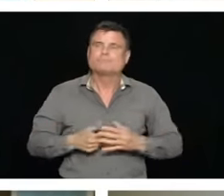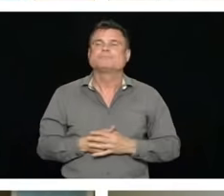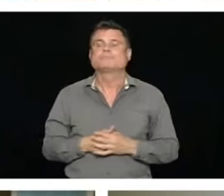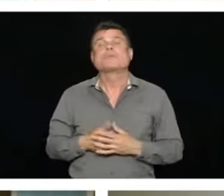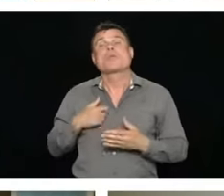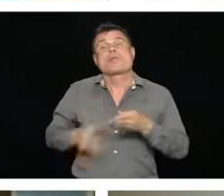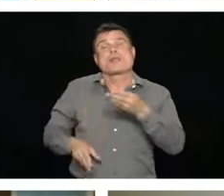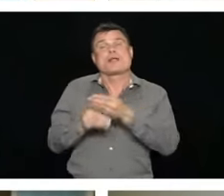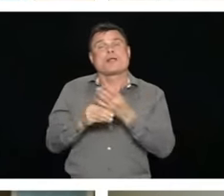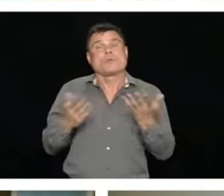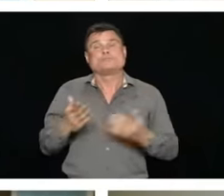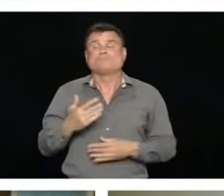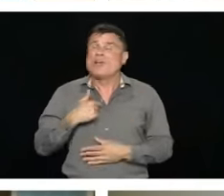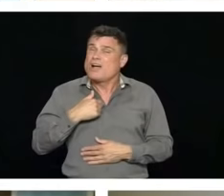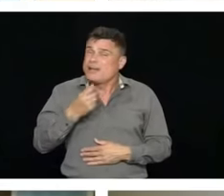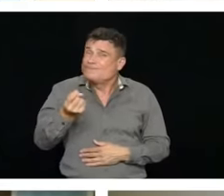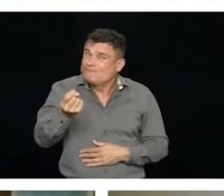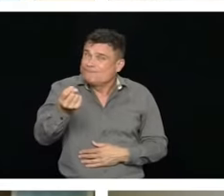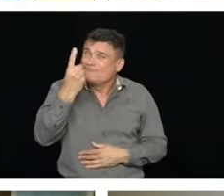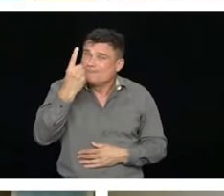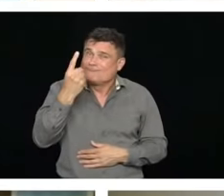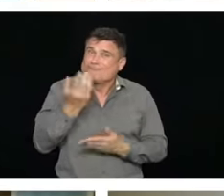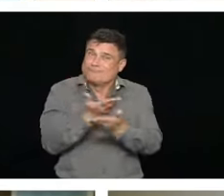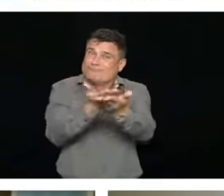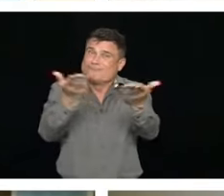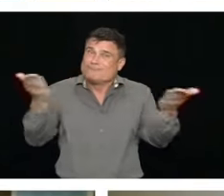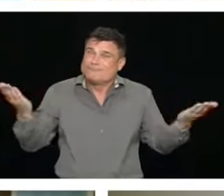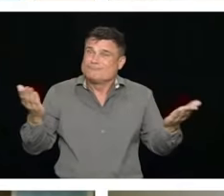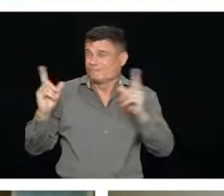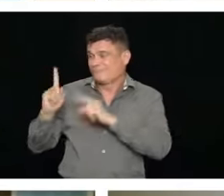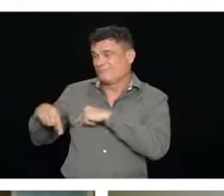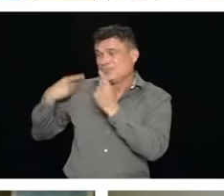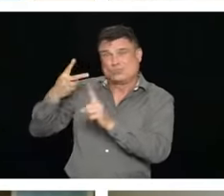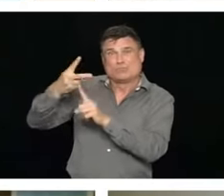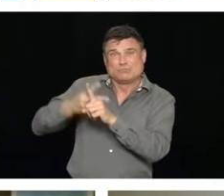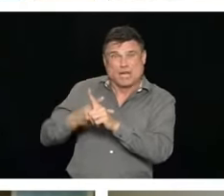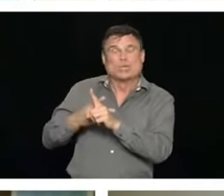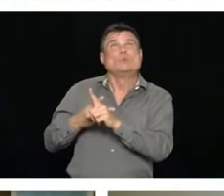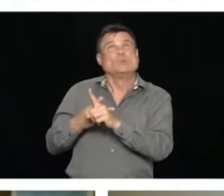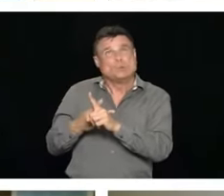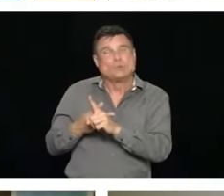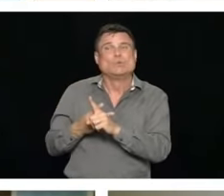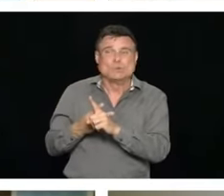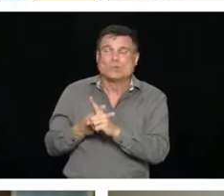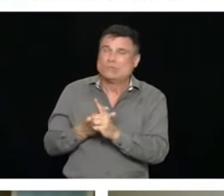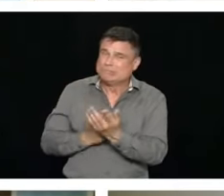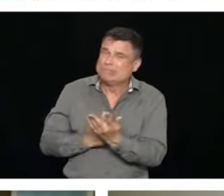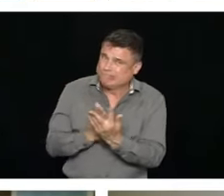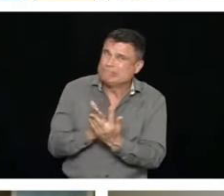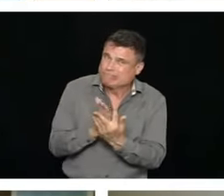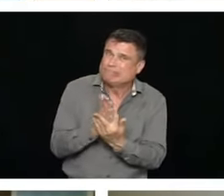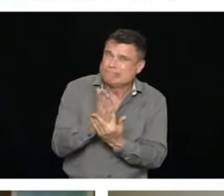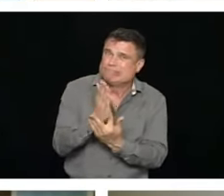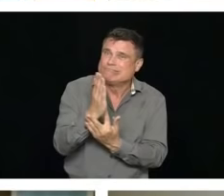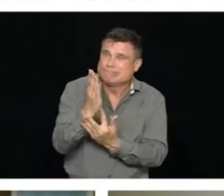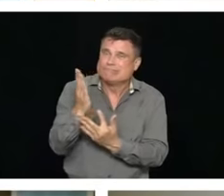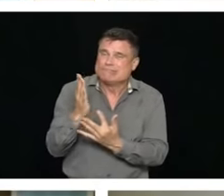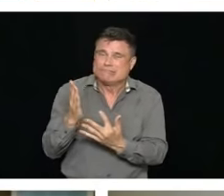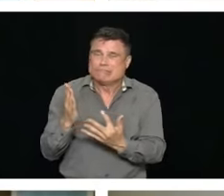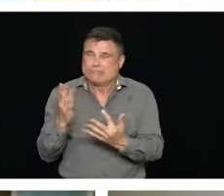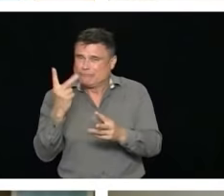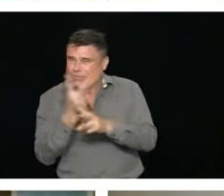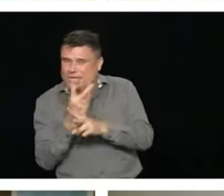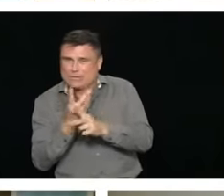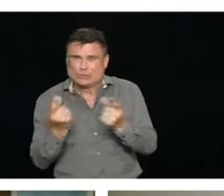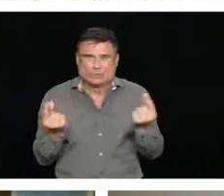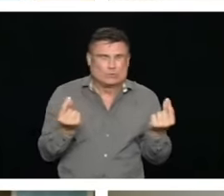challenge to manage this pandemic, and I'm very proud of the way not just people in the Ministry of Health, but other ministries and